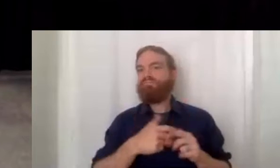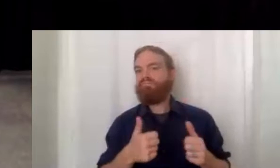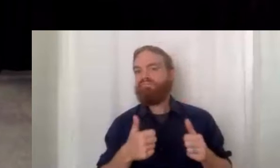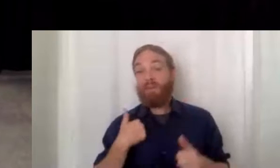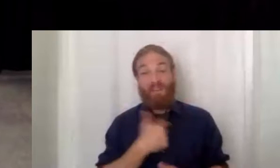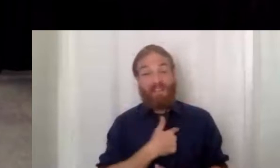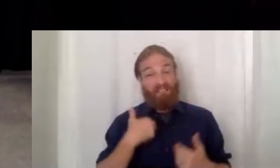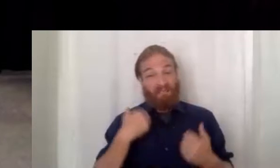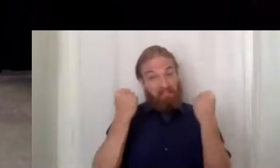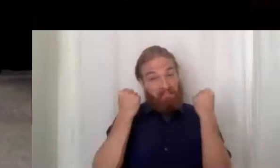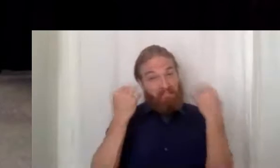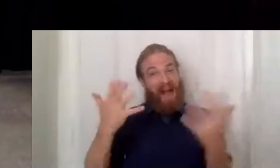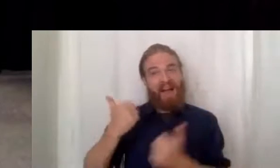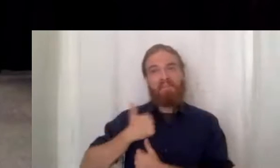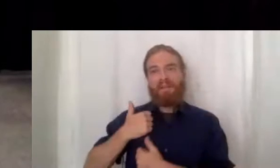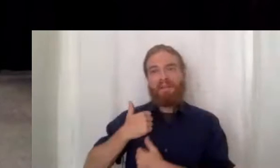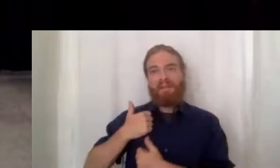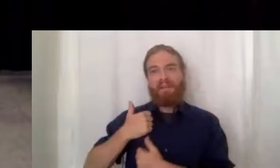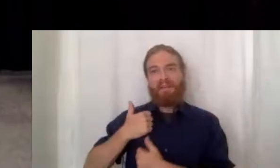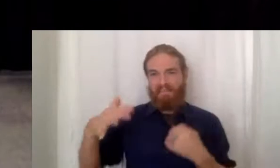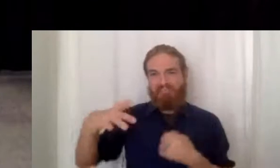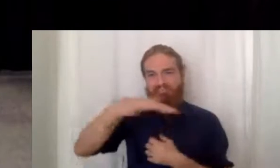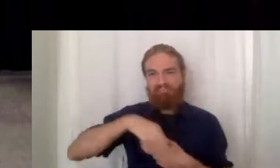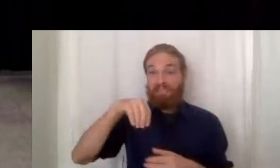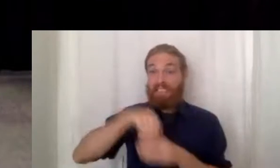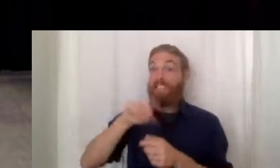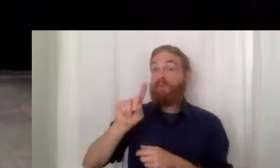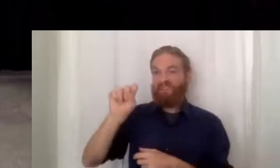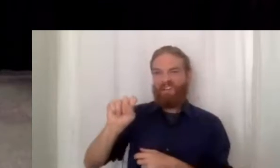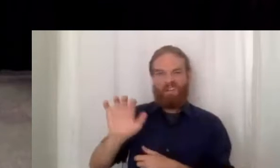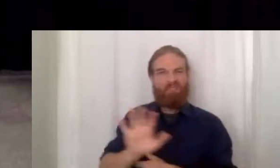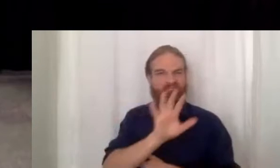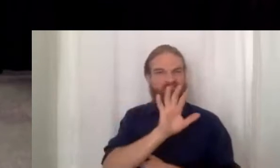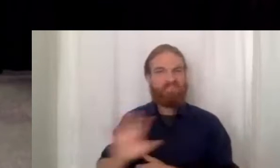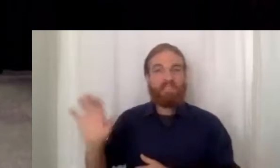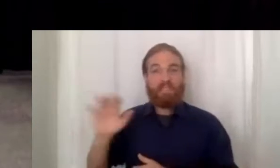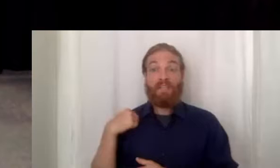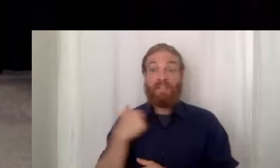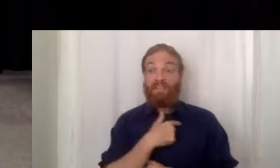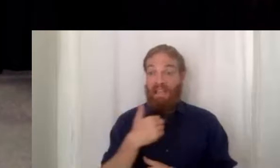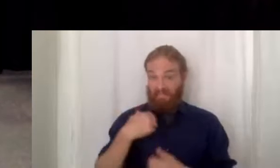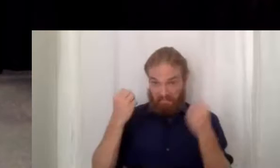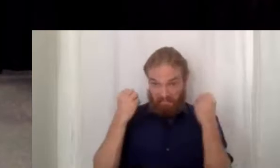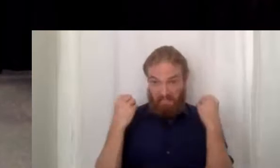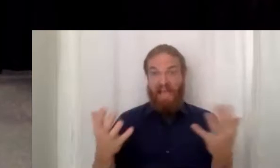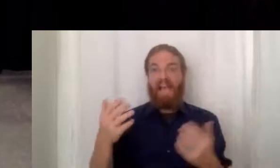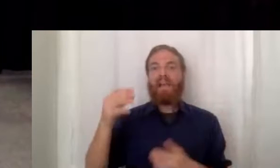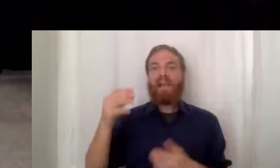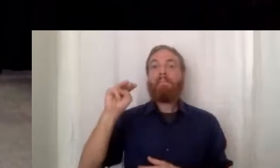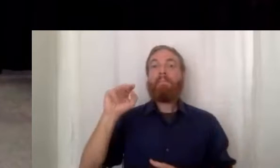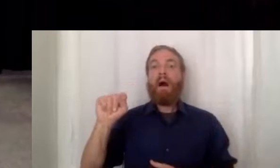county. Having Mount Carmel partner with us there at that location will be particularly appropriate.